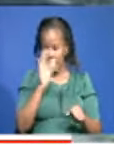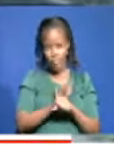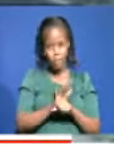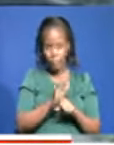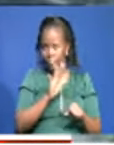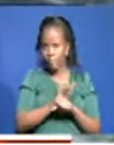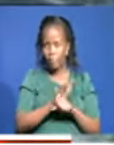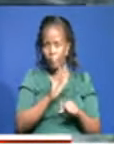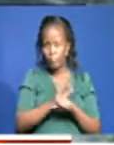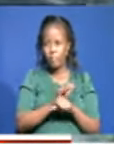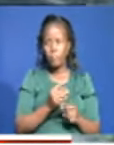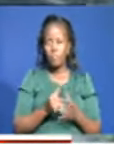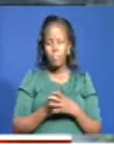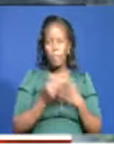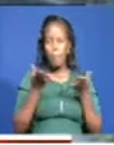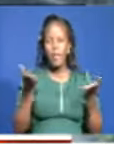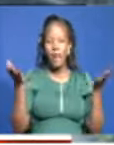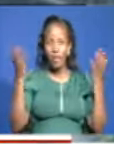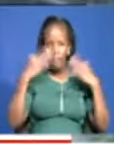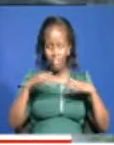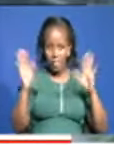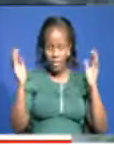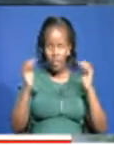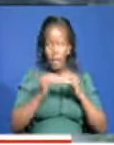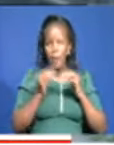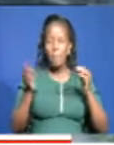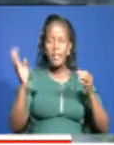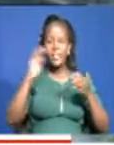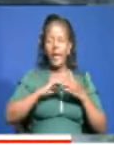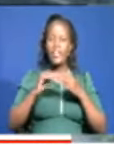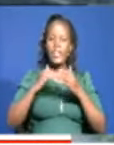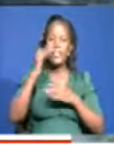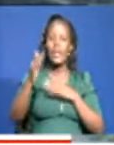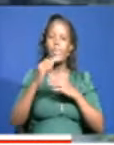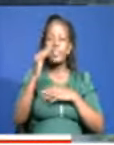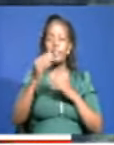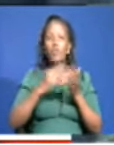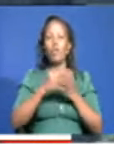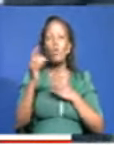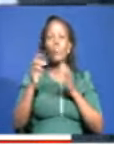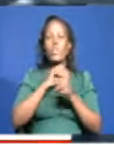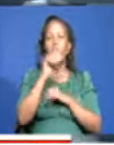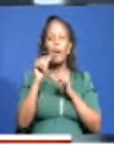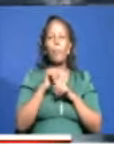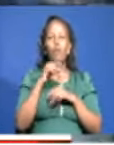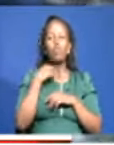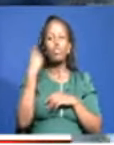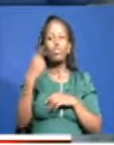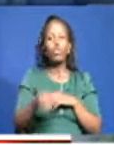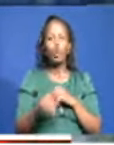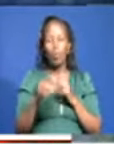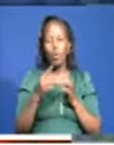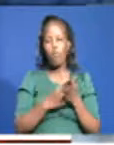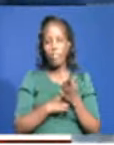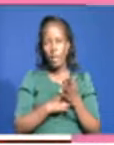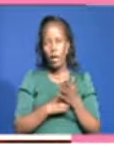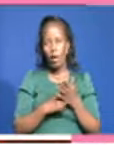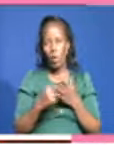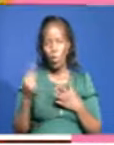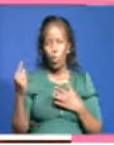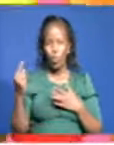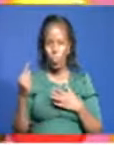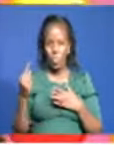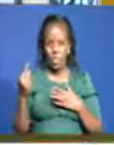Well, that's it for us. Catch you next week on Savage Netizens. For Easy Friday, I am Teresa Mutai.